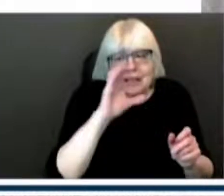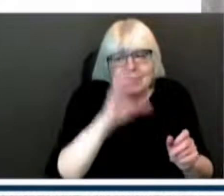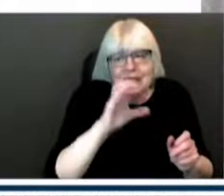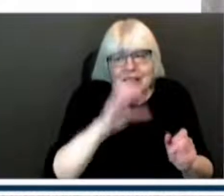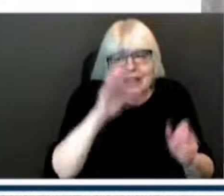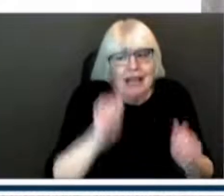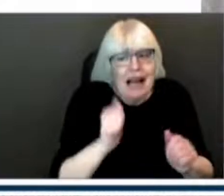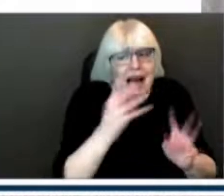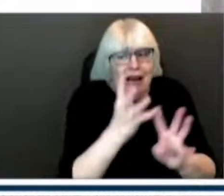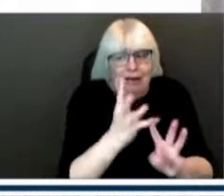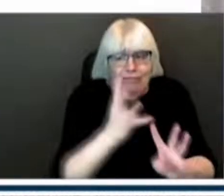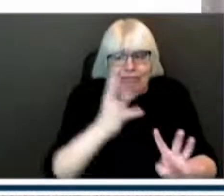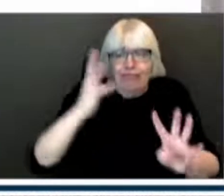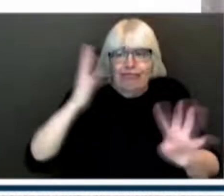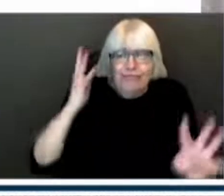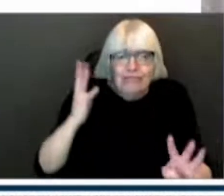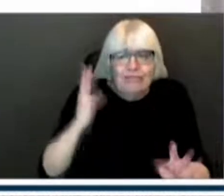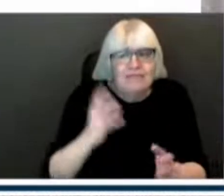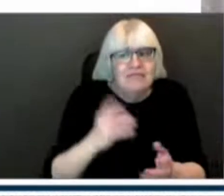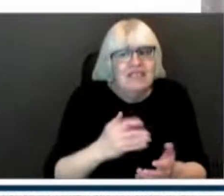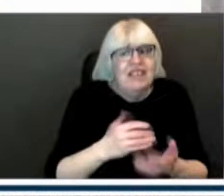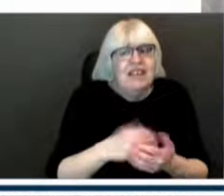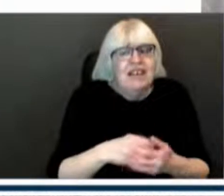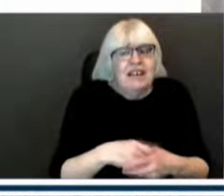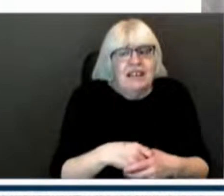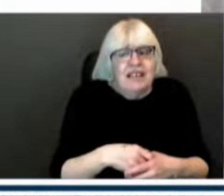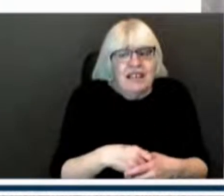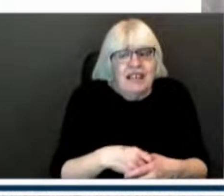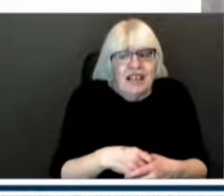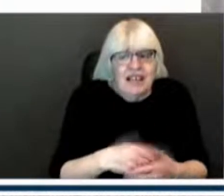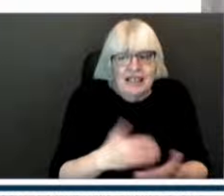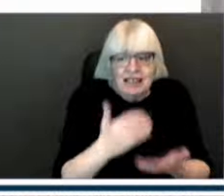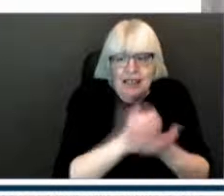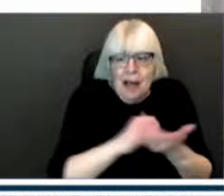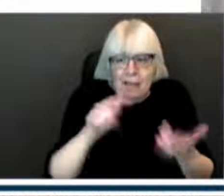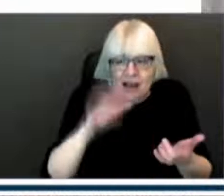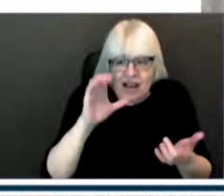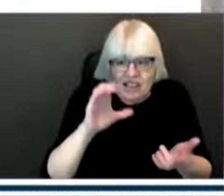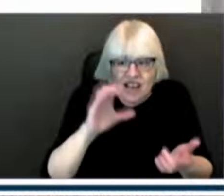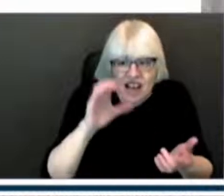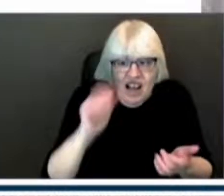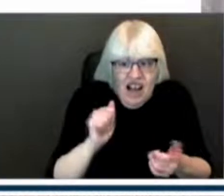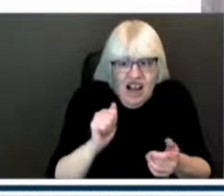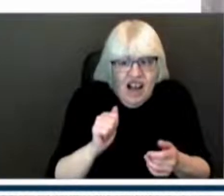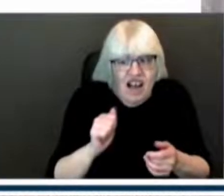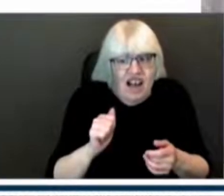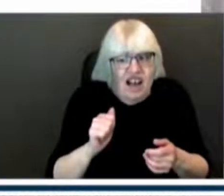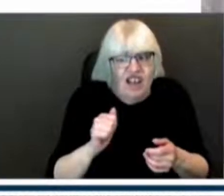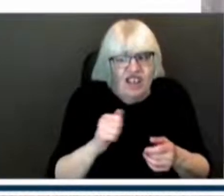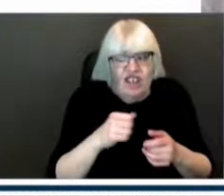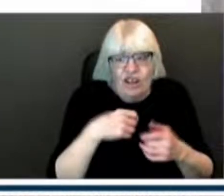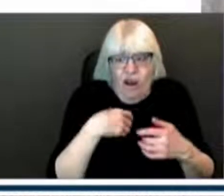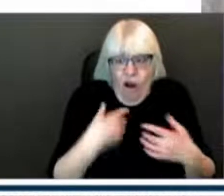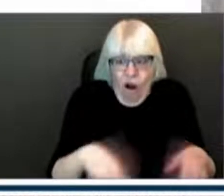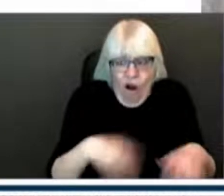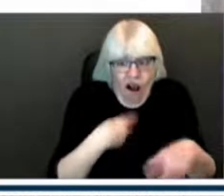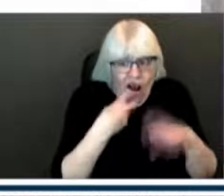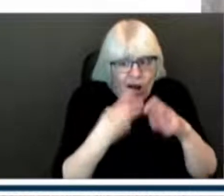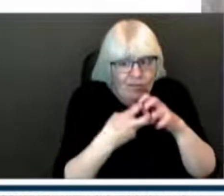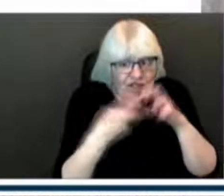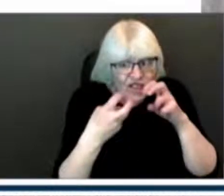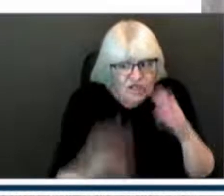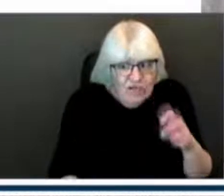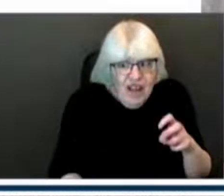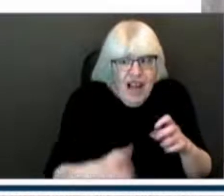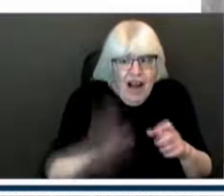of the lowest paid CCAs in the country. It was just way out of line with what was being asked.